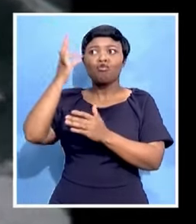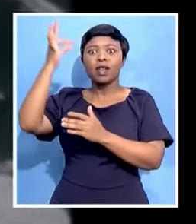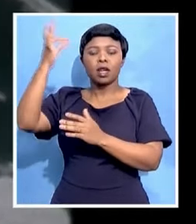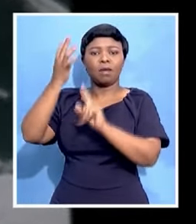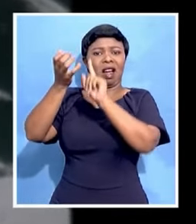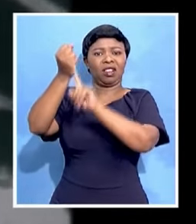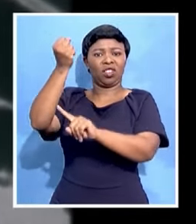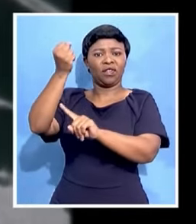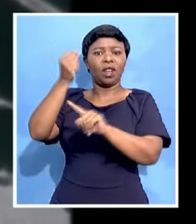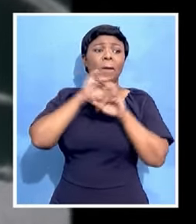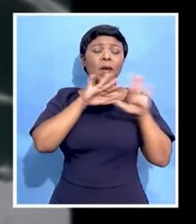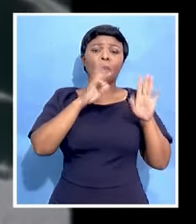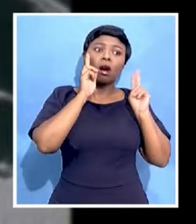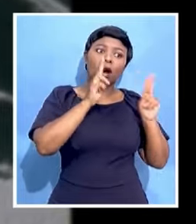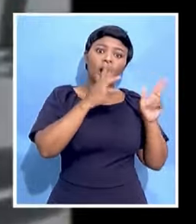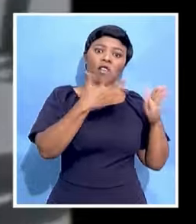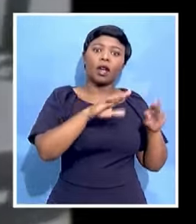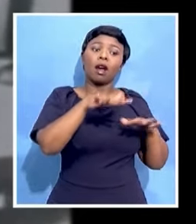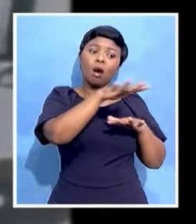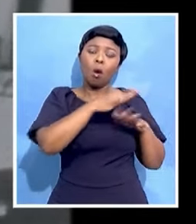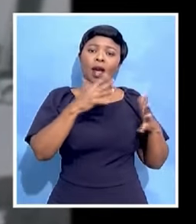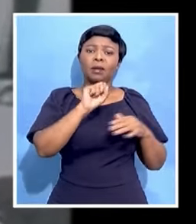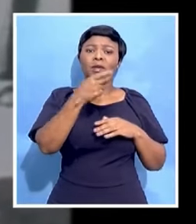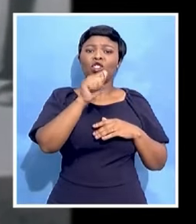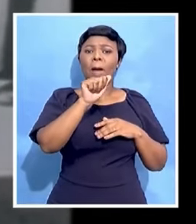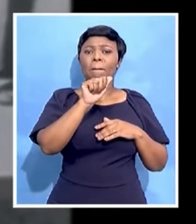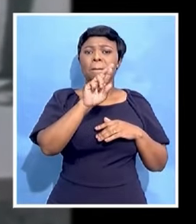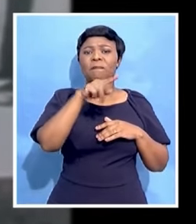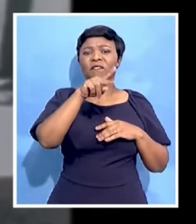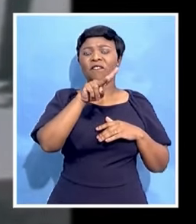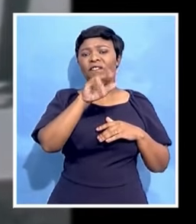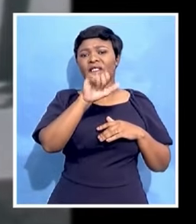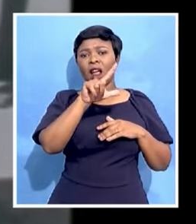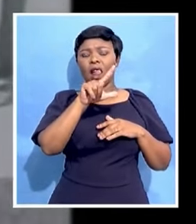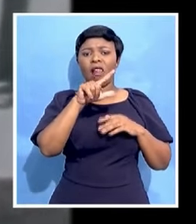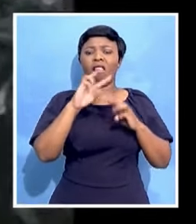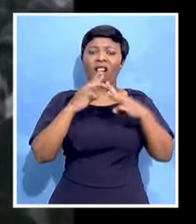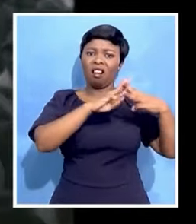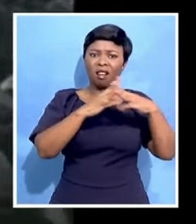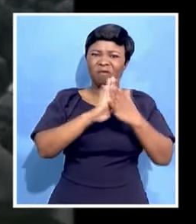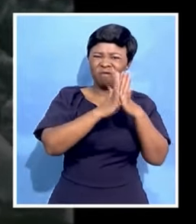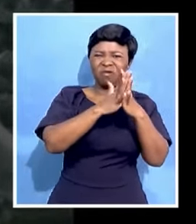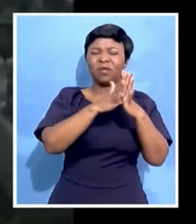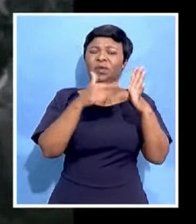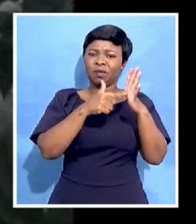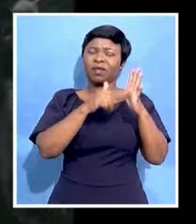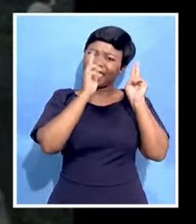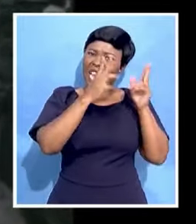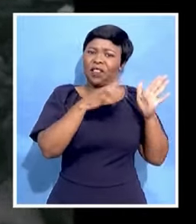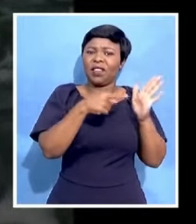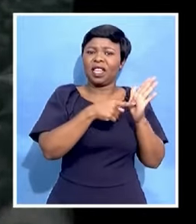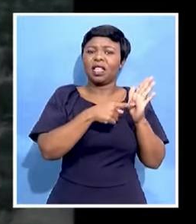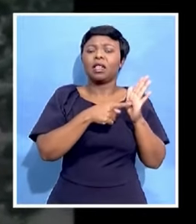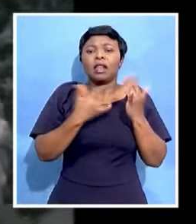massacre, when many were fighting the past loss and the betterment of the lives of Africans in